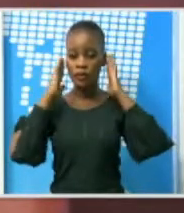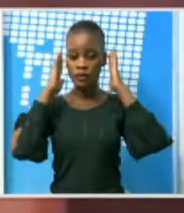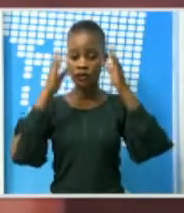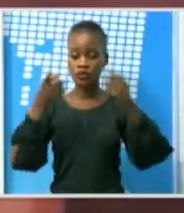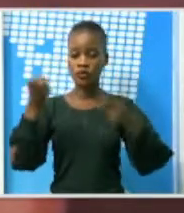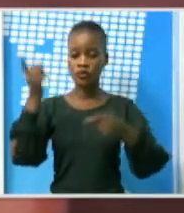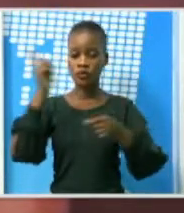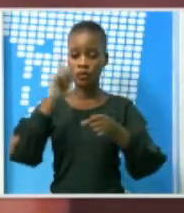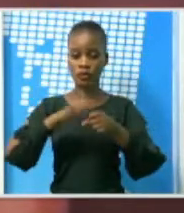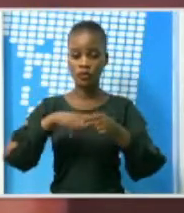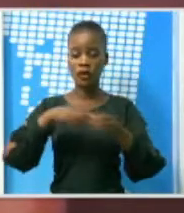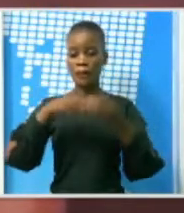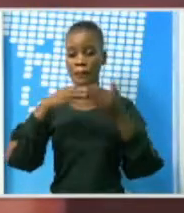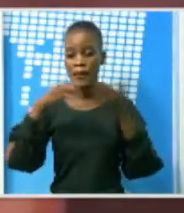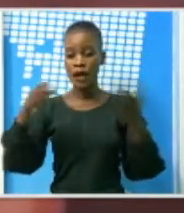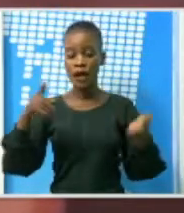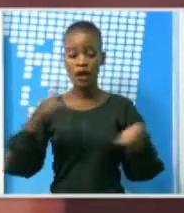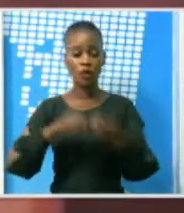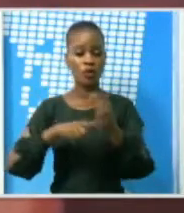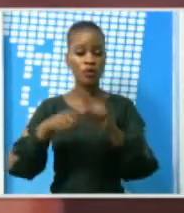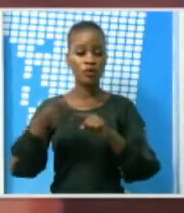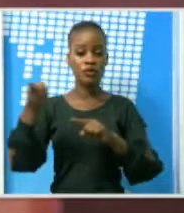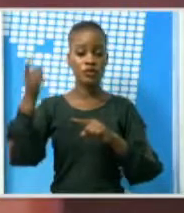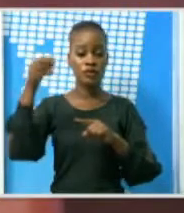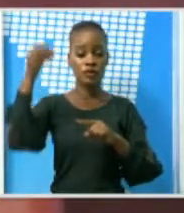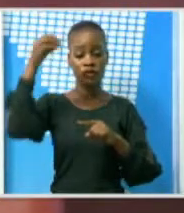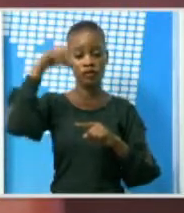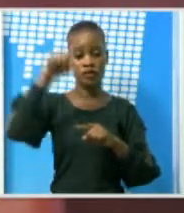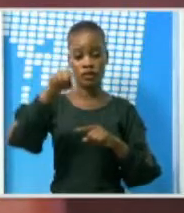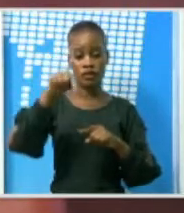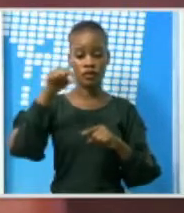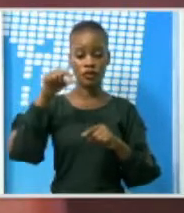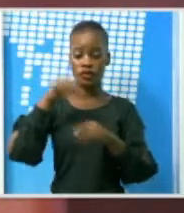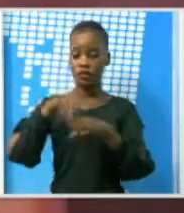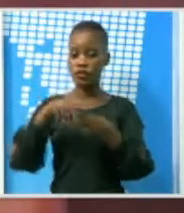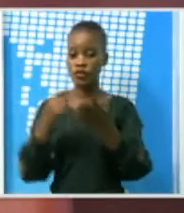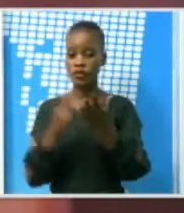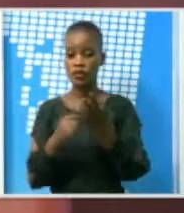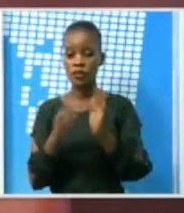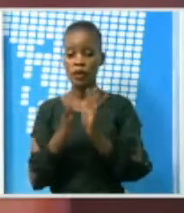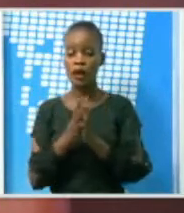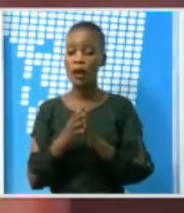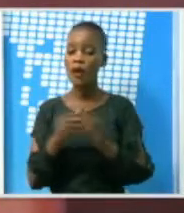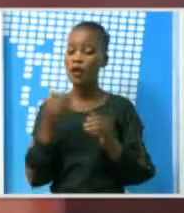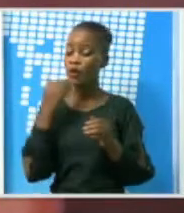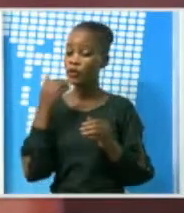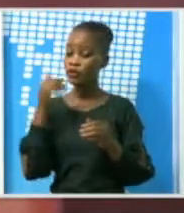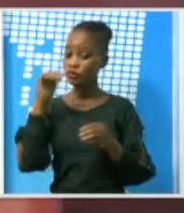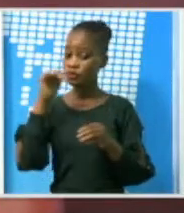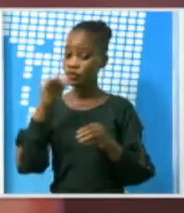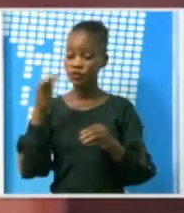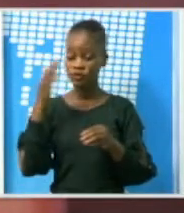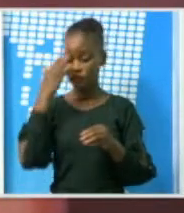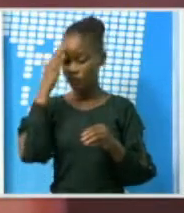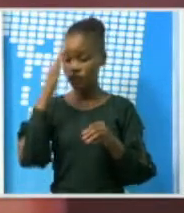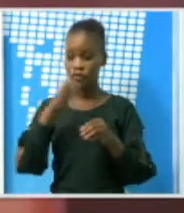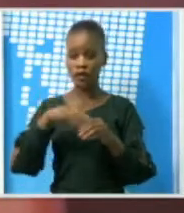Inclusive Markets for Energy Efficiency in Uganda, and we committed